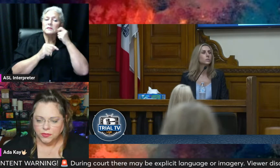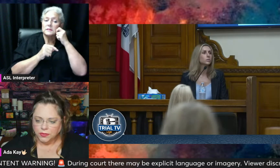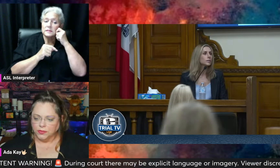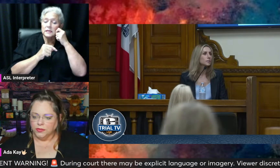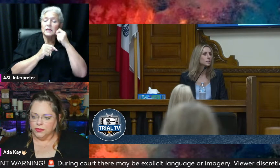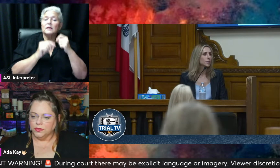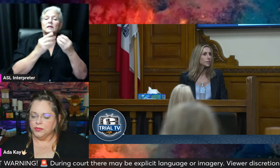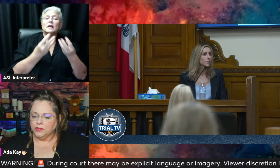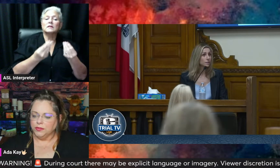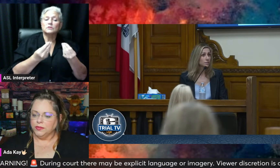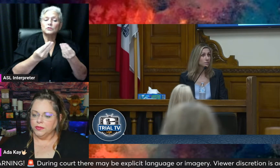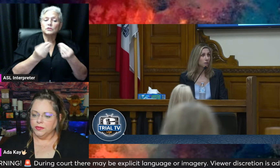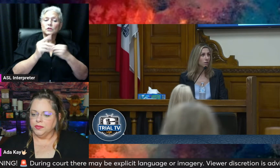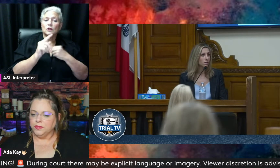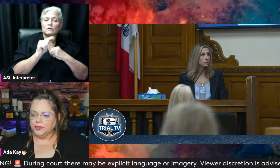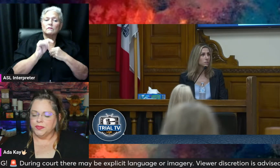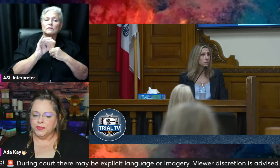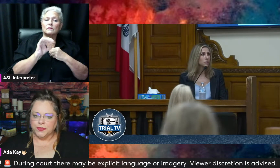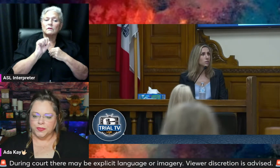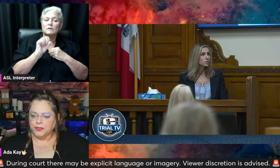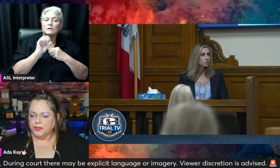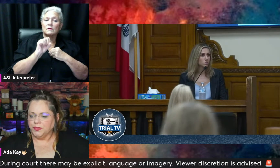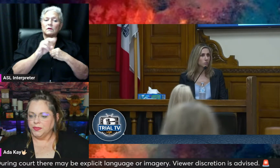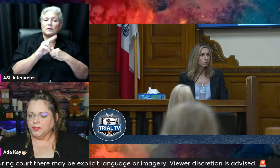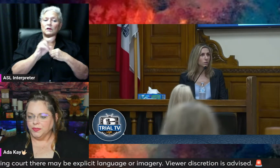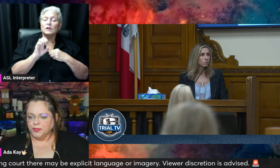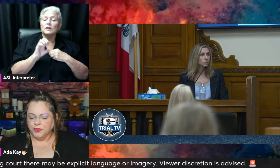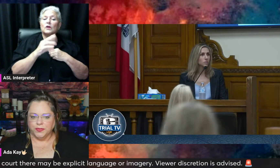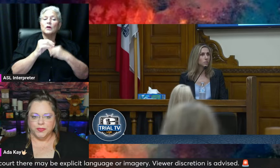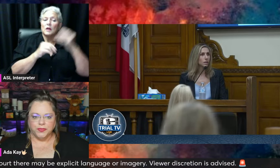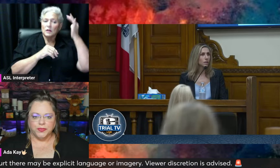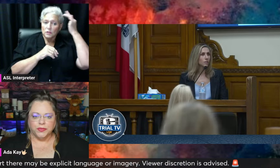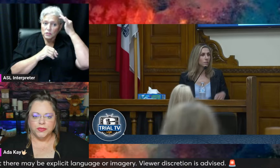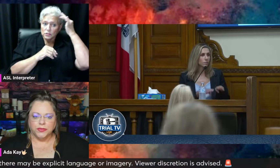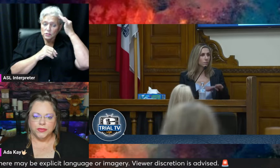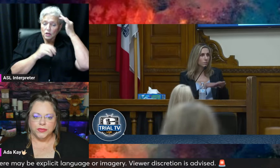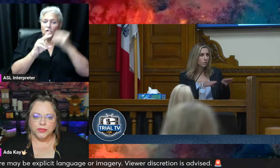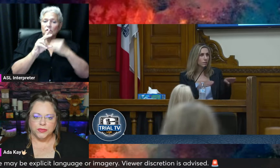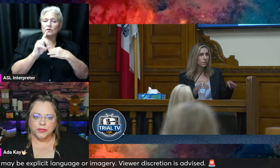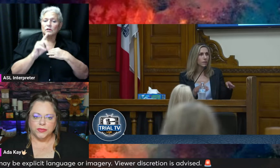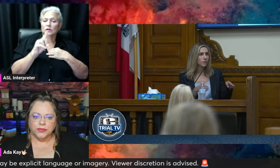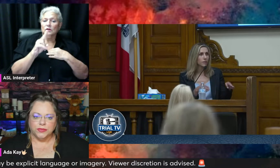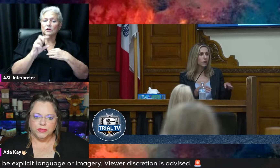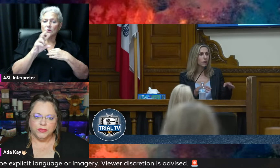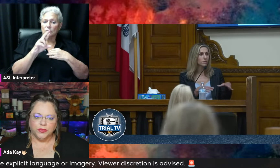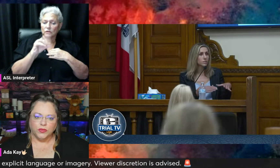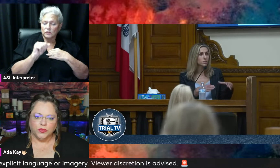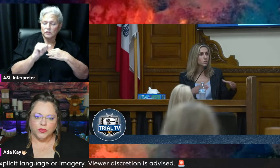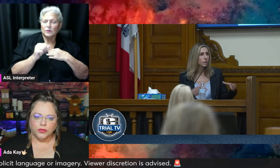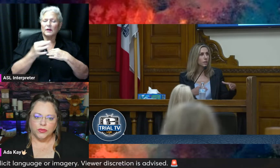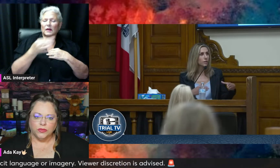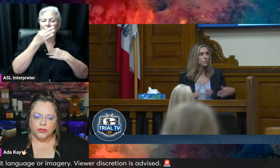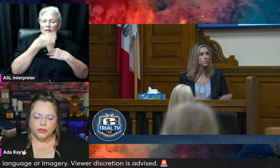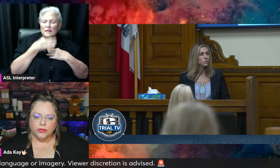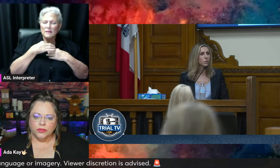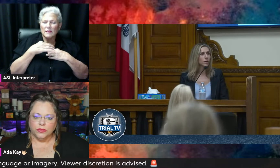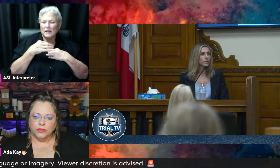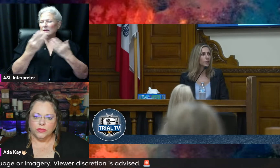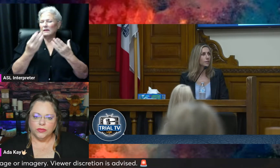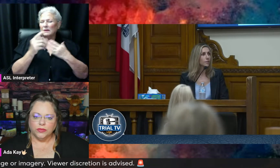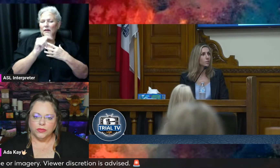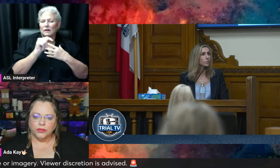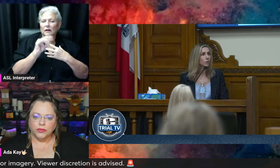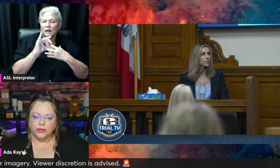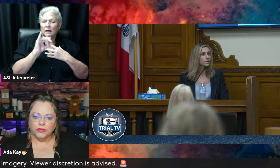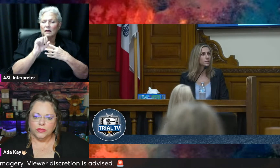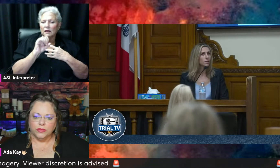soft tissue underneath the skin, the skull, the dura, which is a thin layer of tissue that covers the